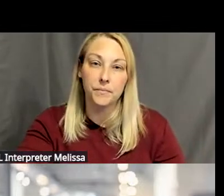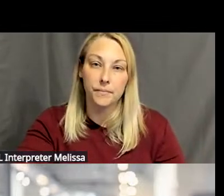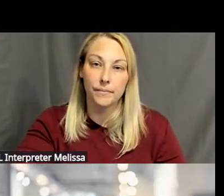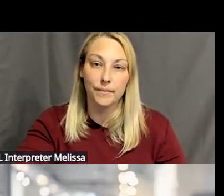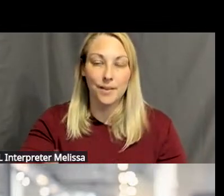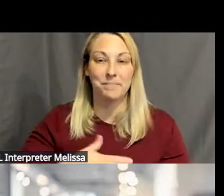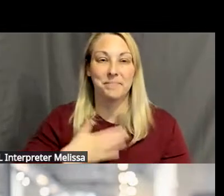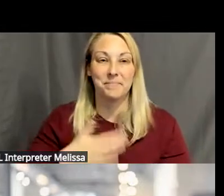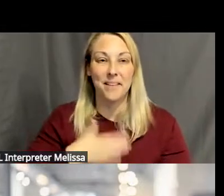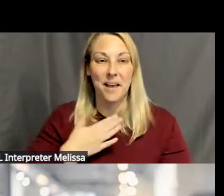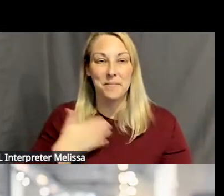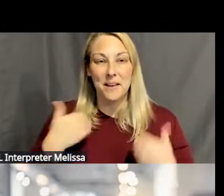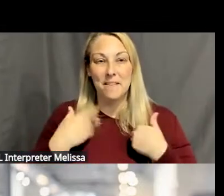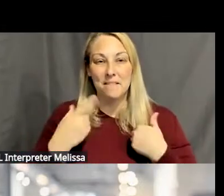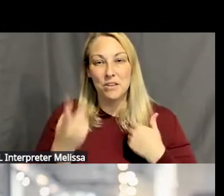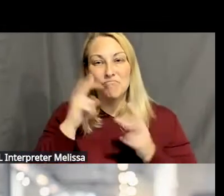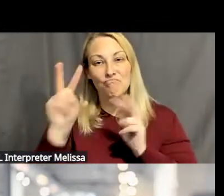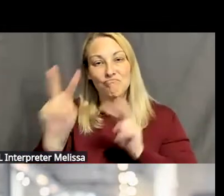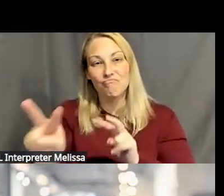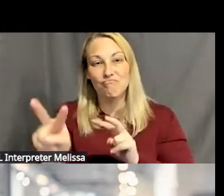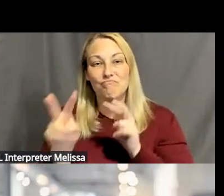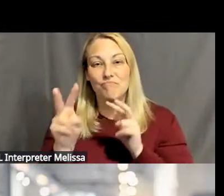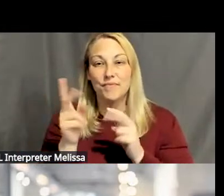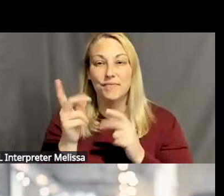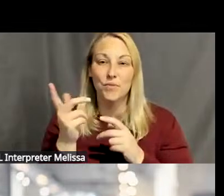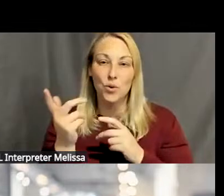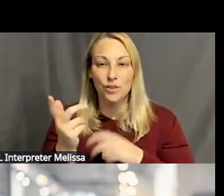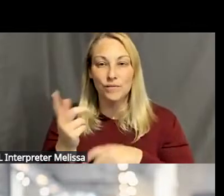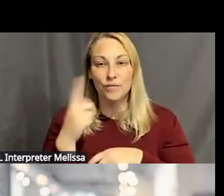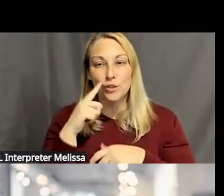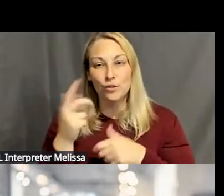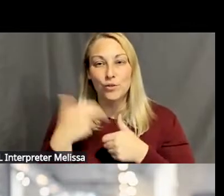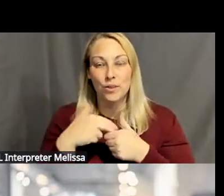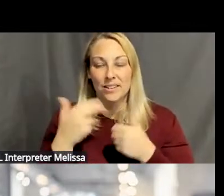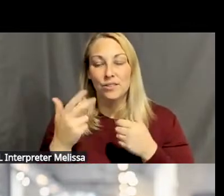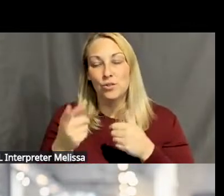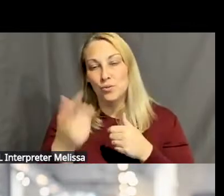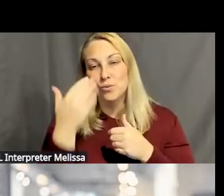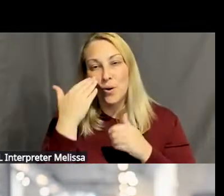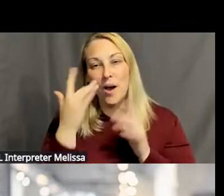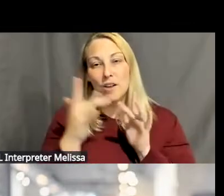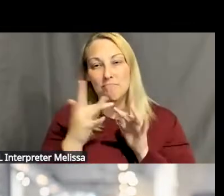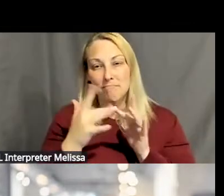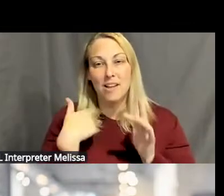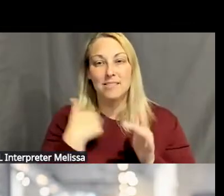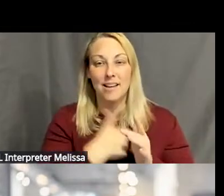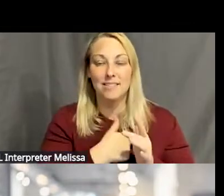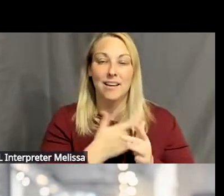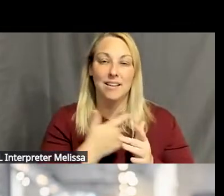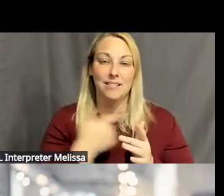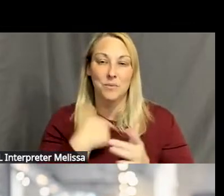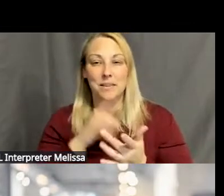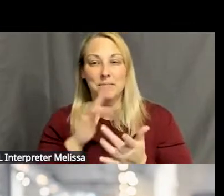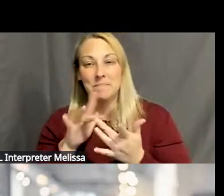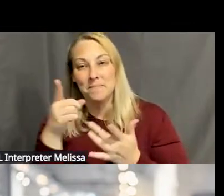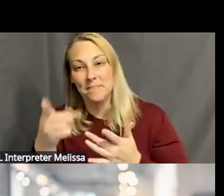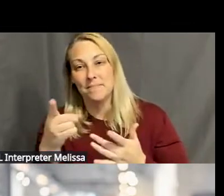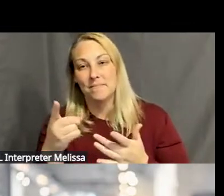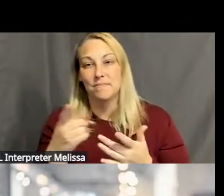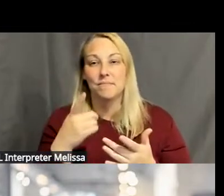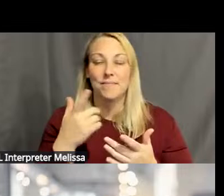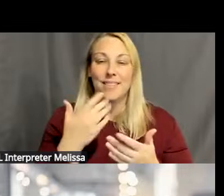have you, and looking forward to having you moving forward. You know how to reach us, and we know how to reach you. So thank you so much for joining us tonight. We really appreciate it.